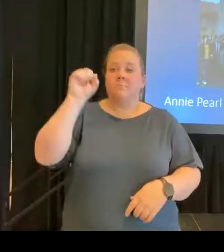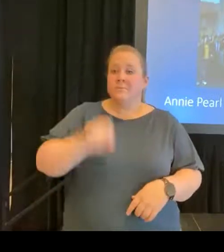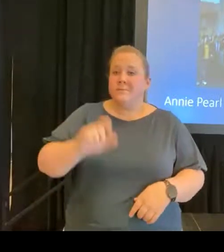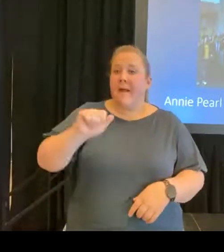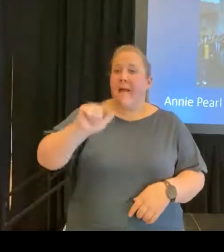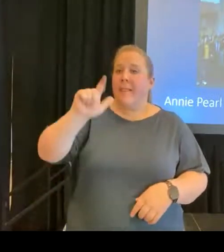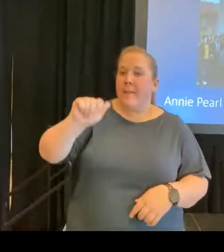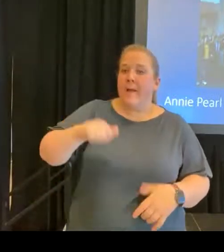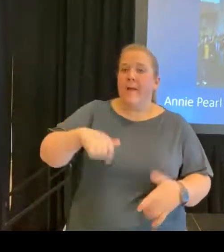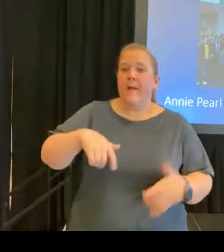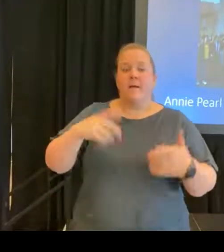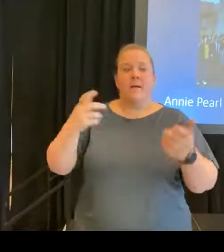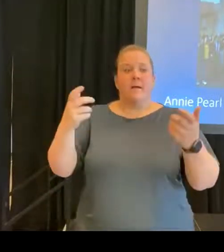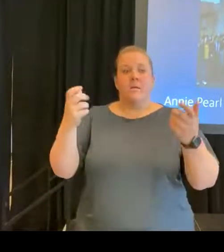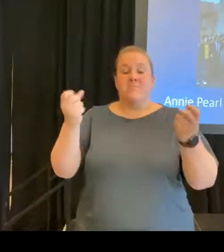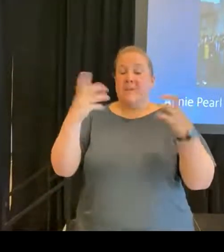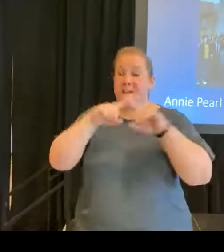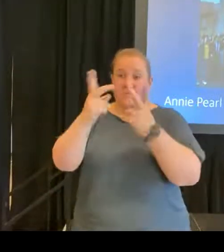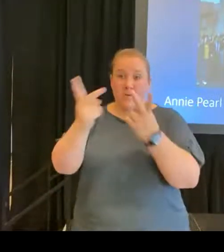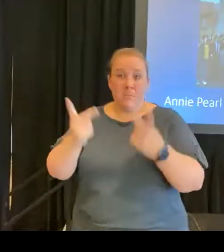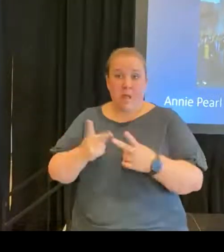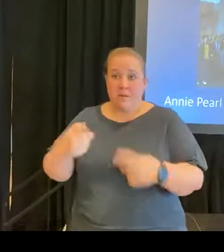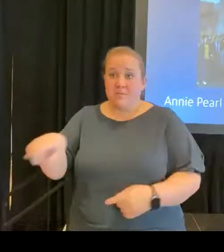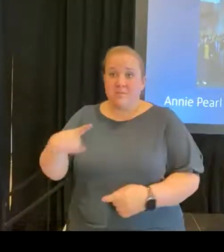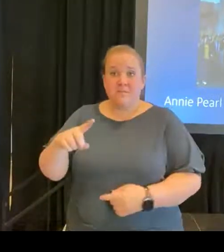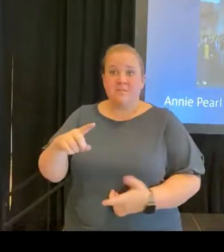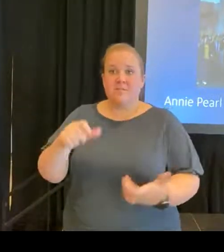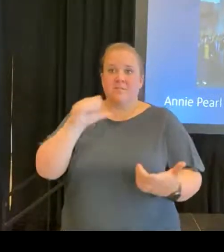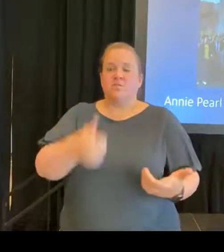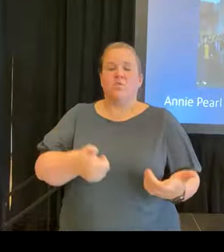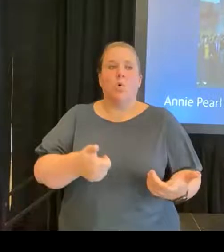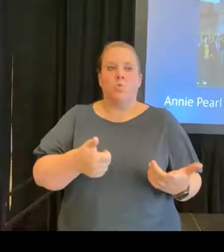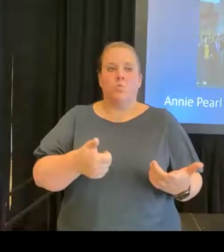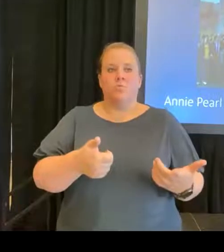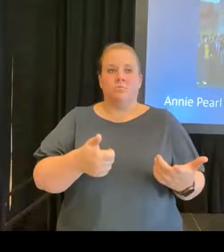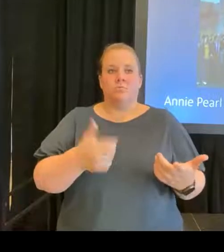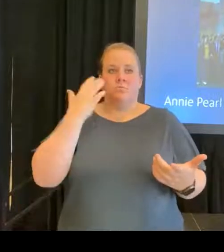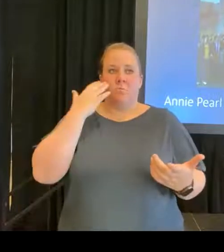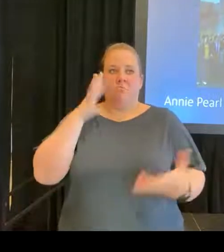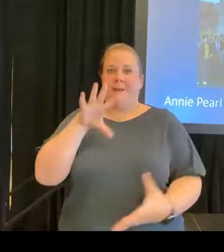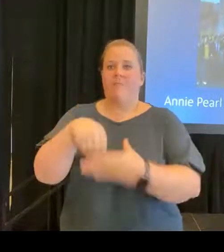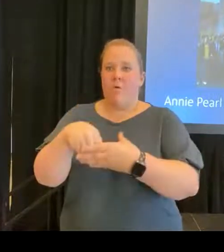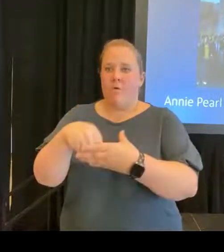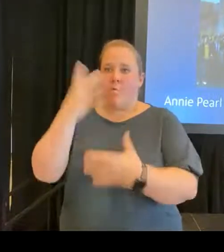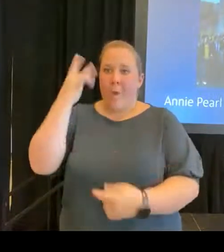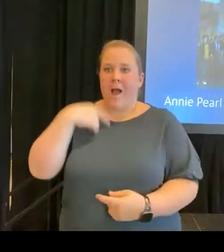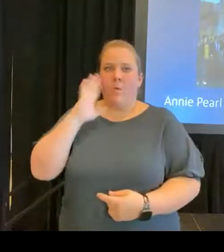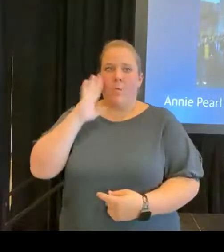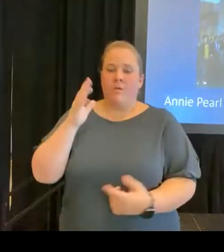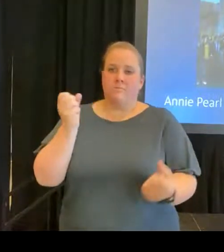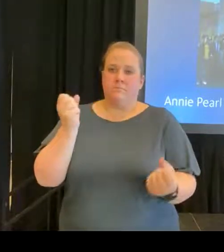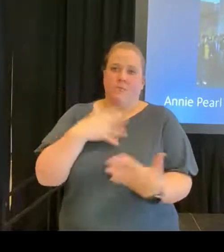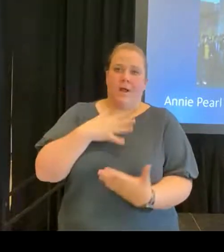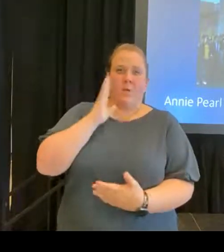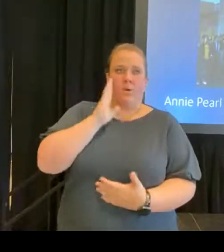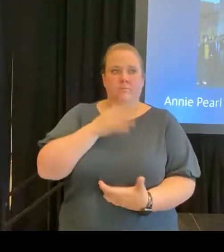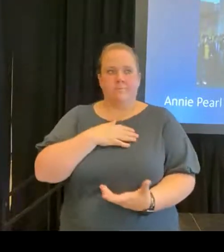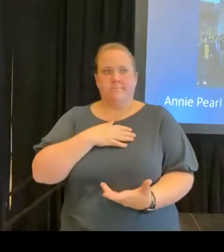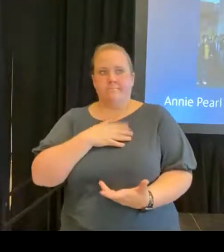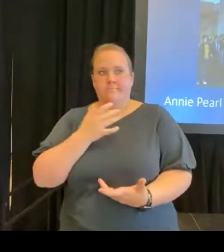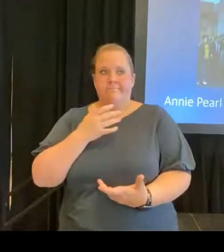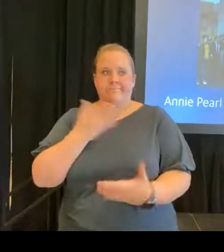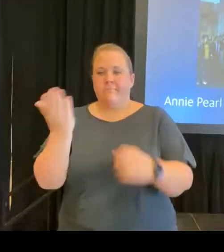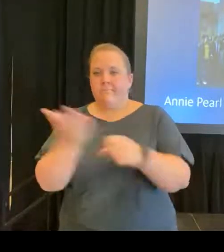lot of people do not step out and participate because they're afraid they're going to get fired or somebody's